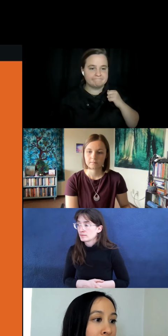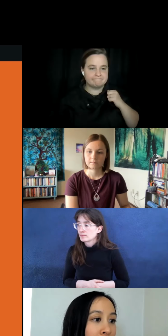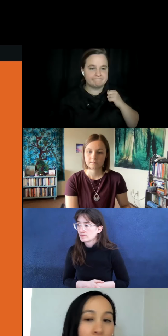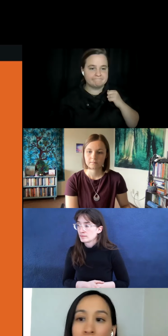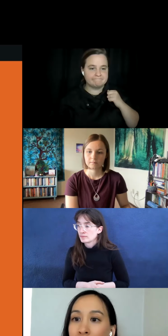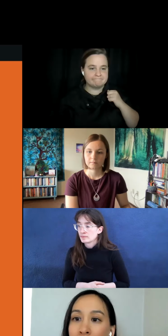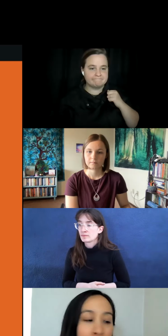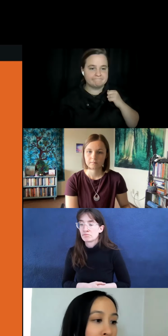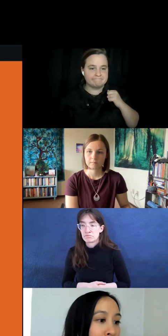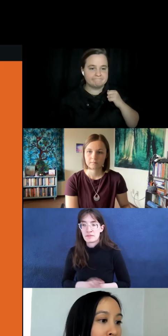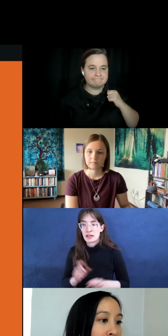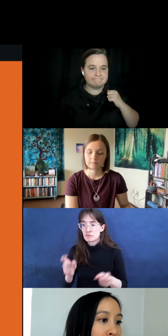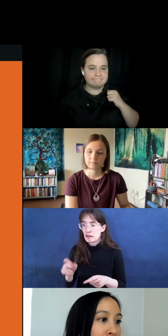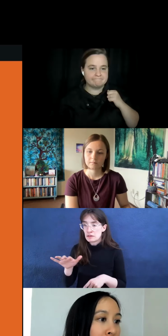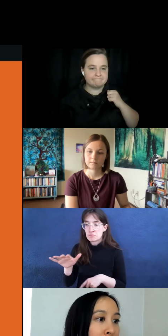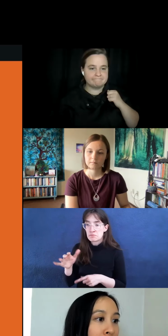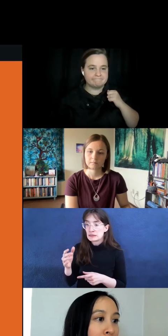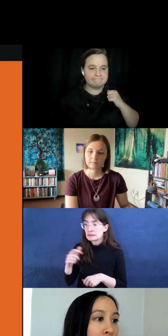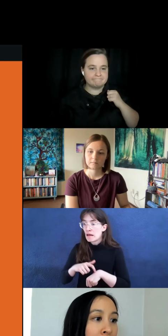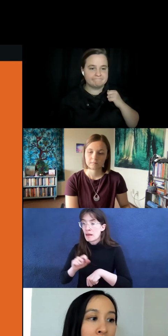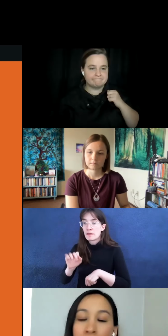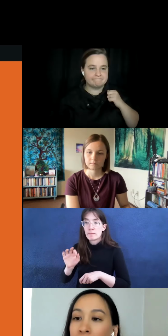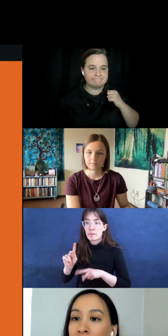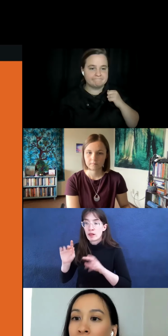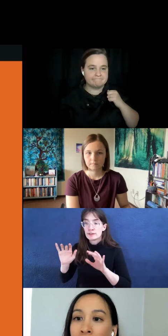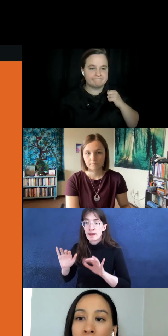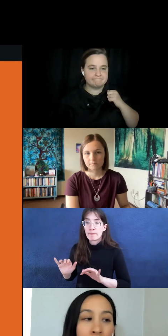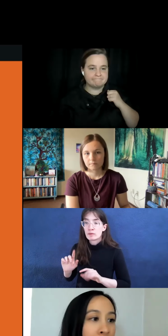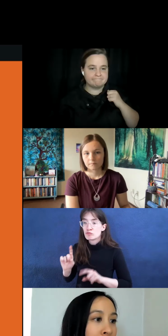Let's give a little time in case people are typing.